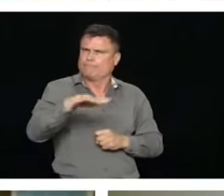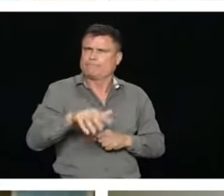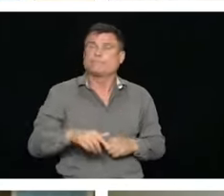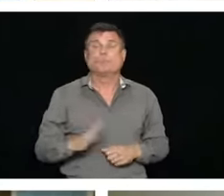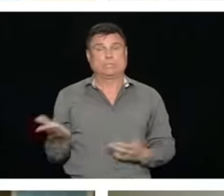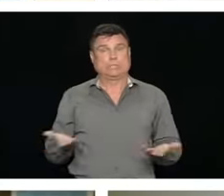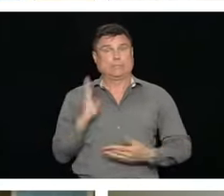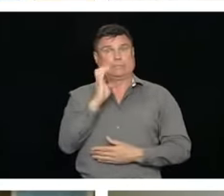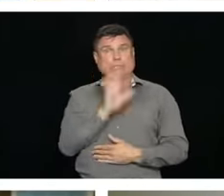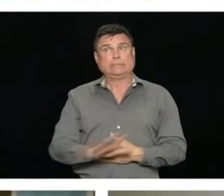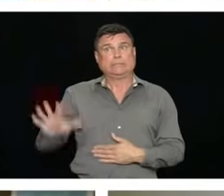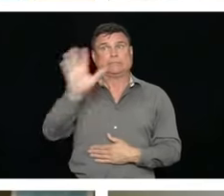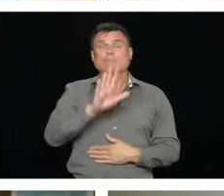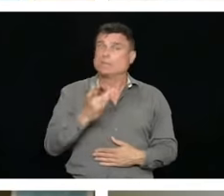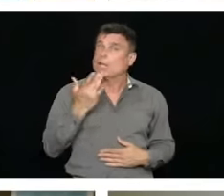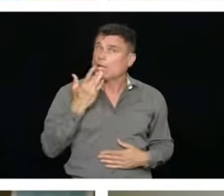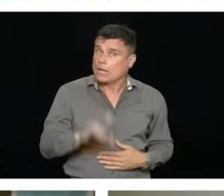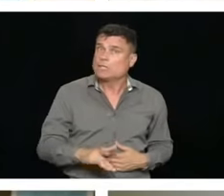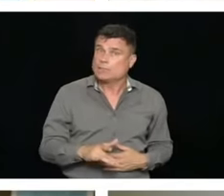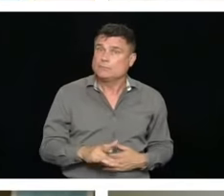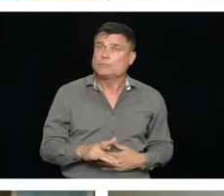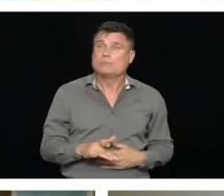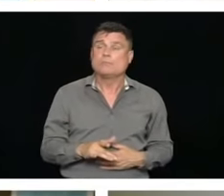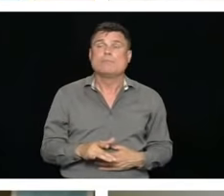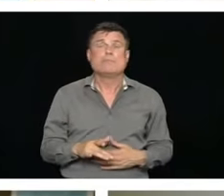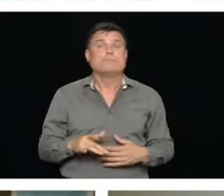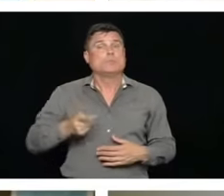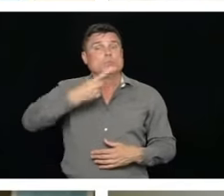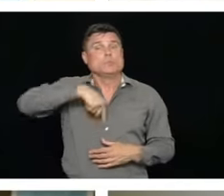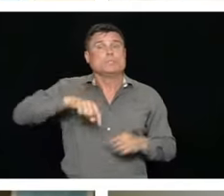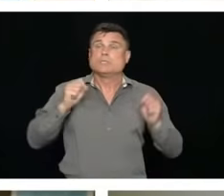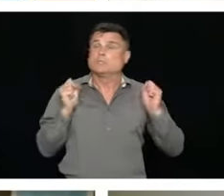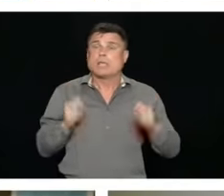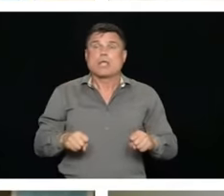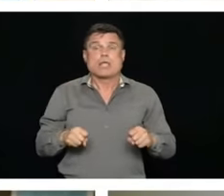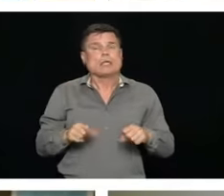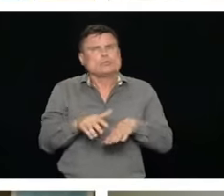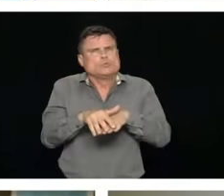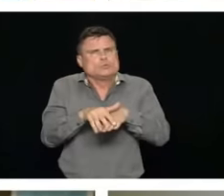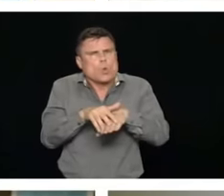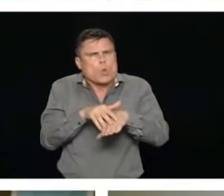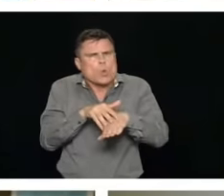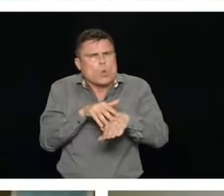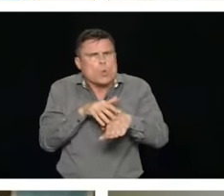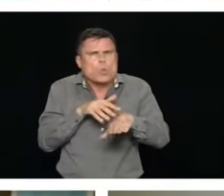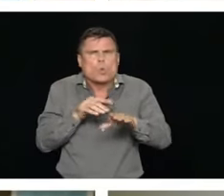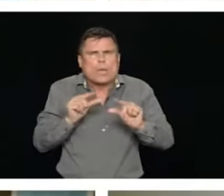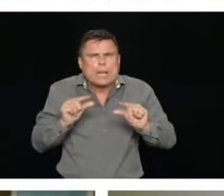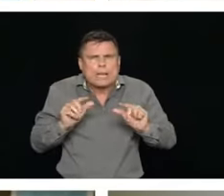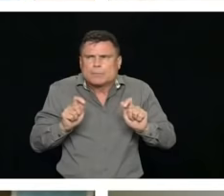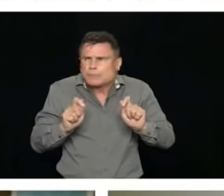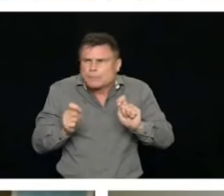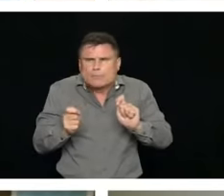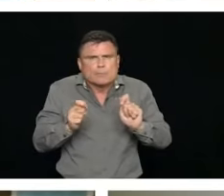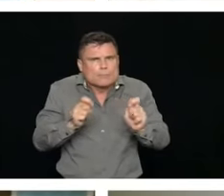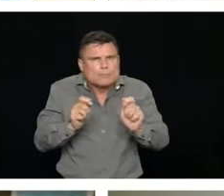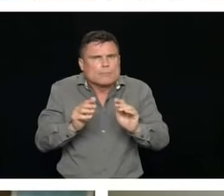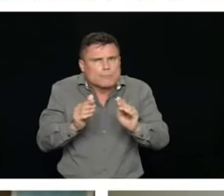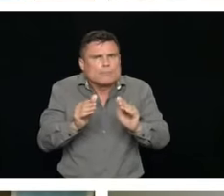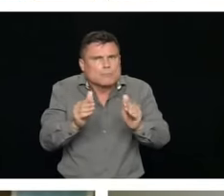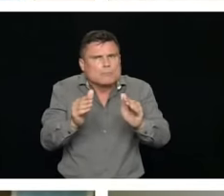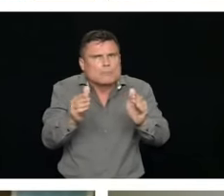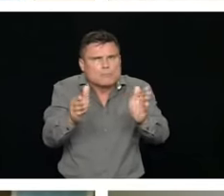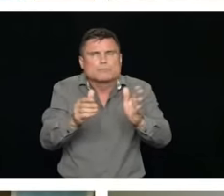gradual restart of its school system. Yeah, thank you, Minister Fleming, for that. And I'll go over to Trustee